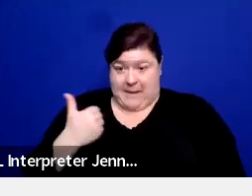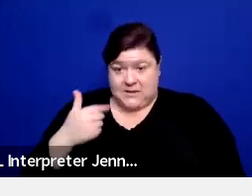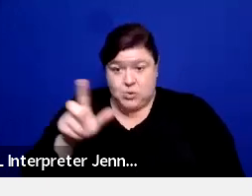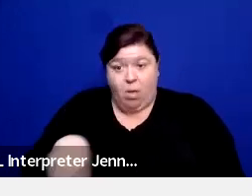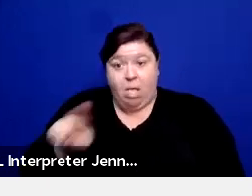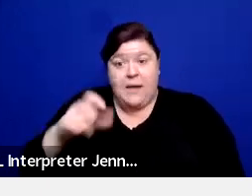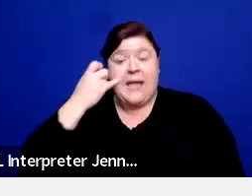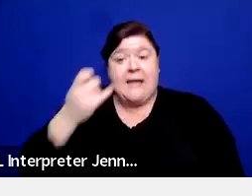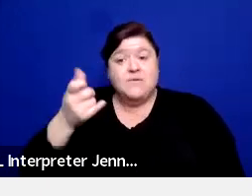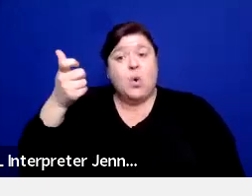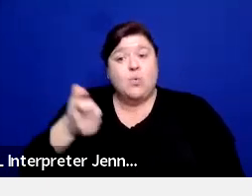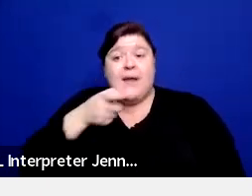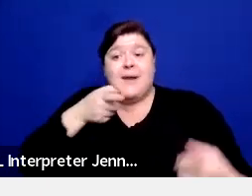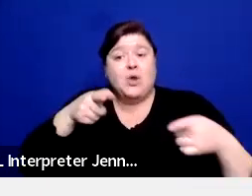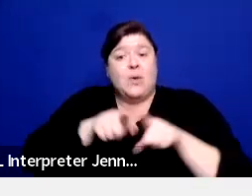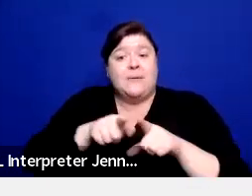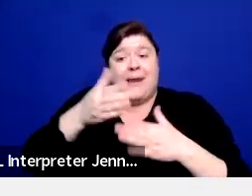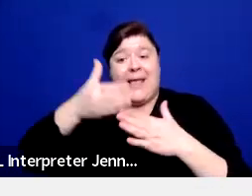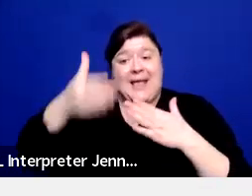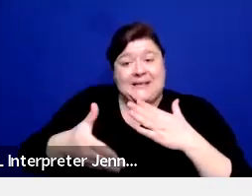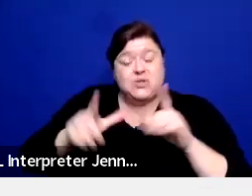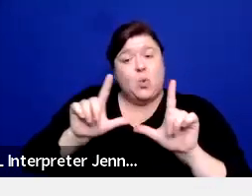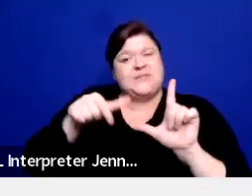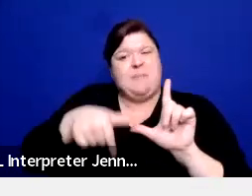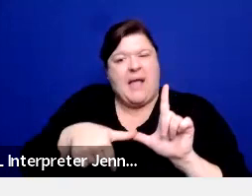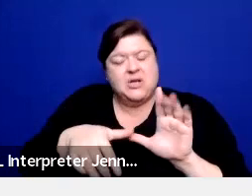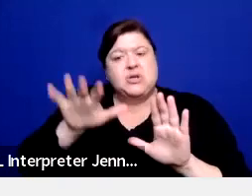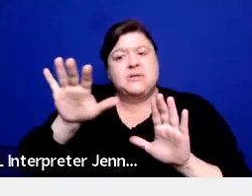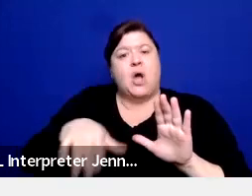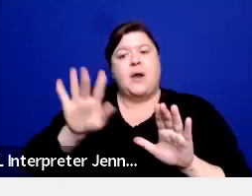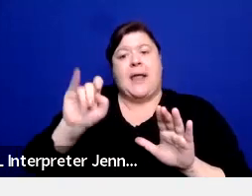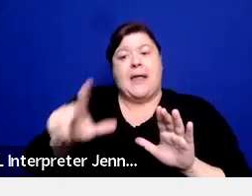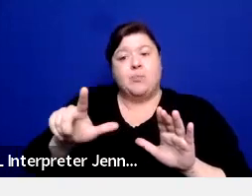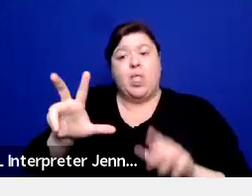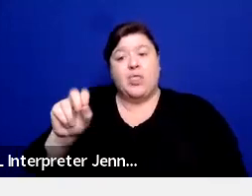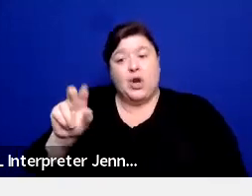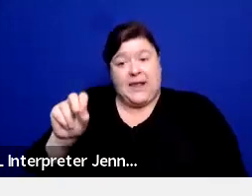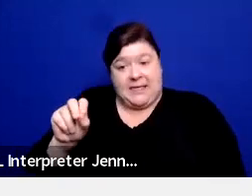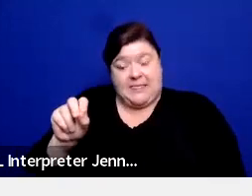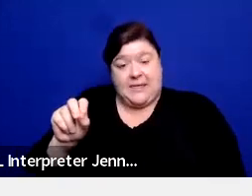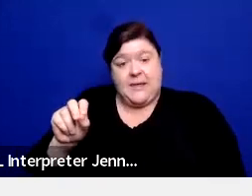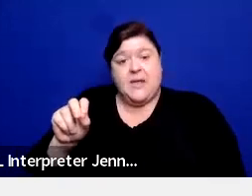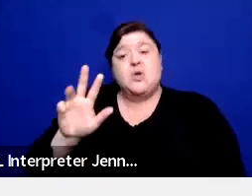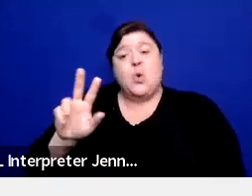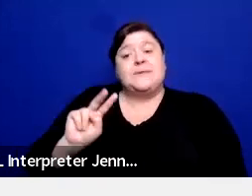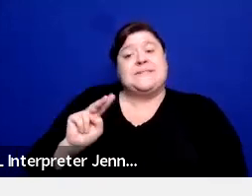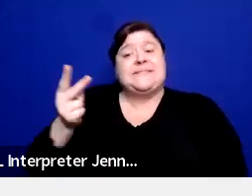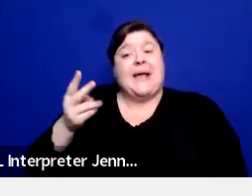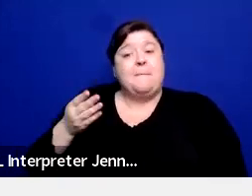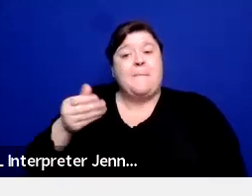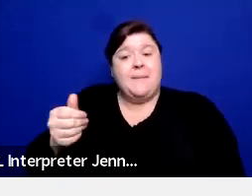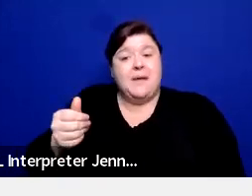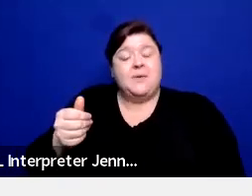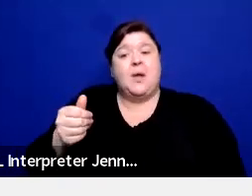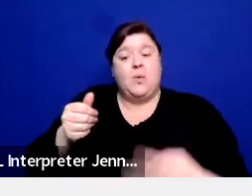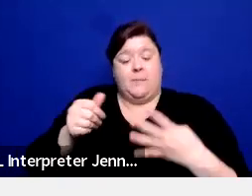grant agreement expires on April 30th, you will be issued your second payment by the end